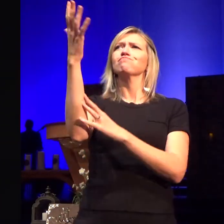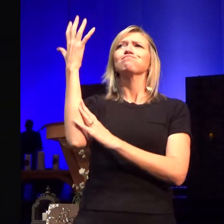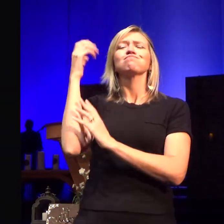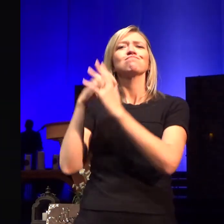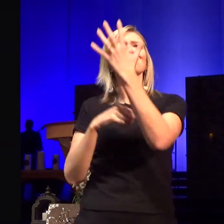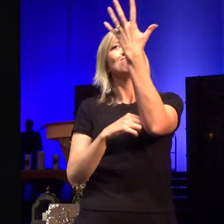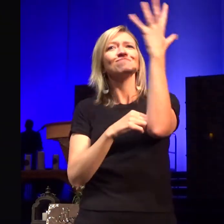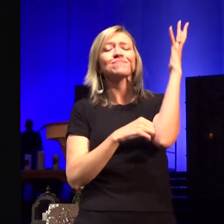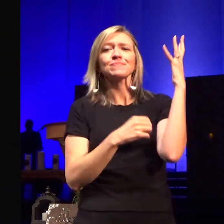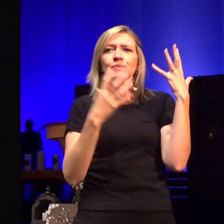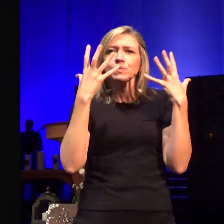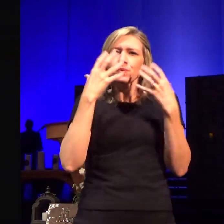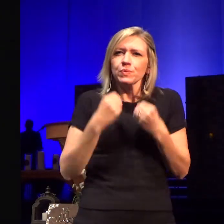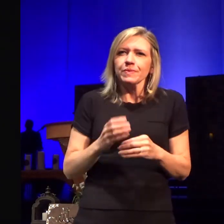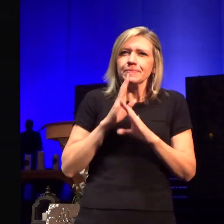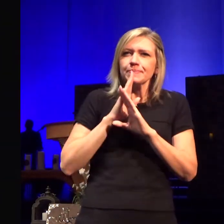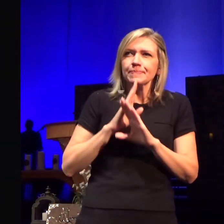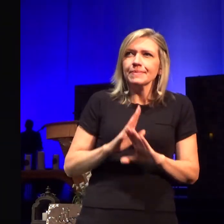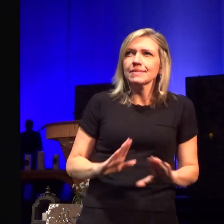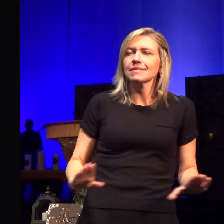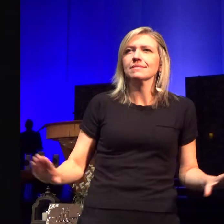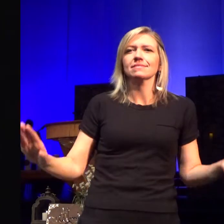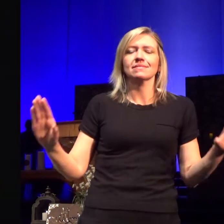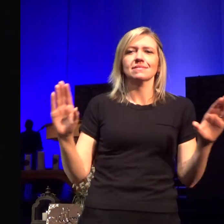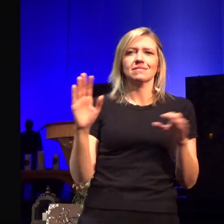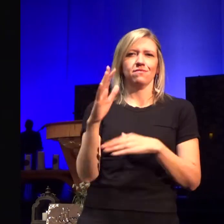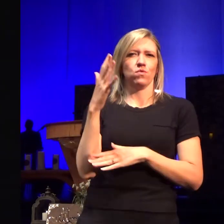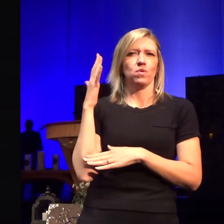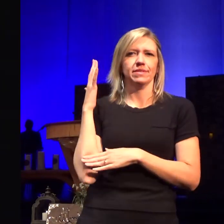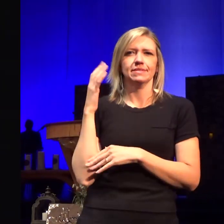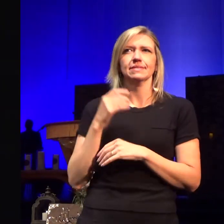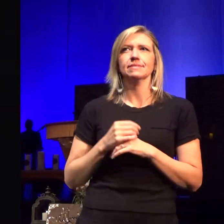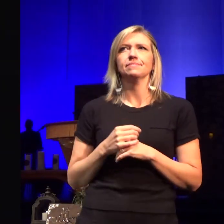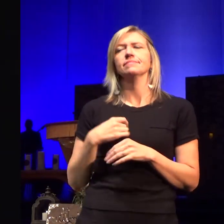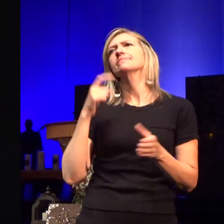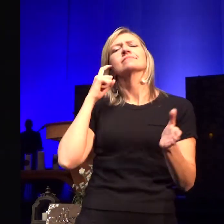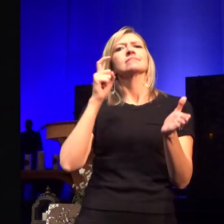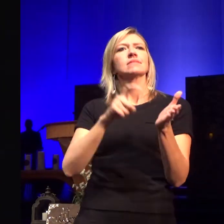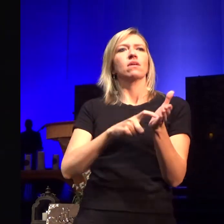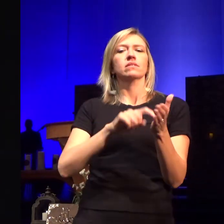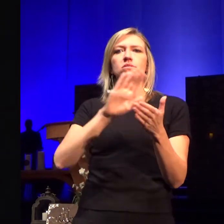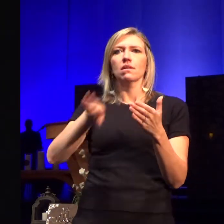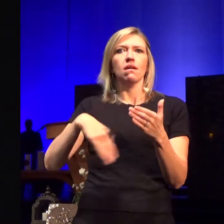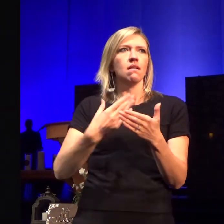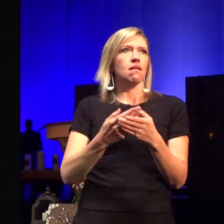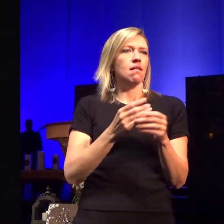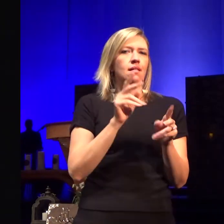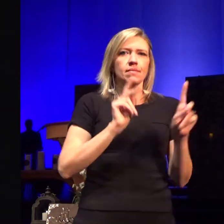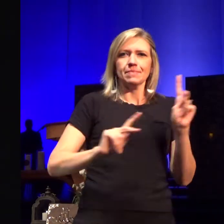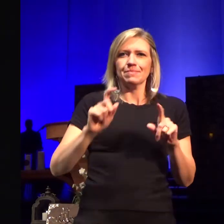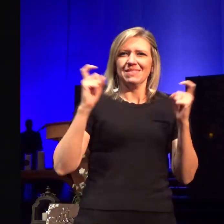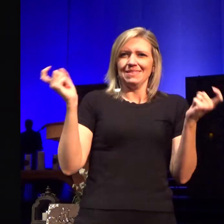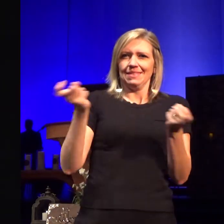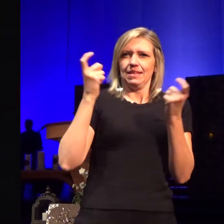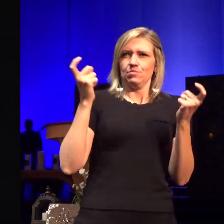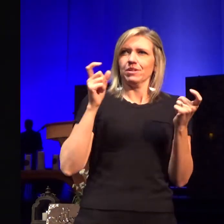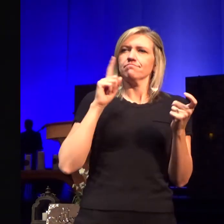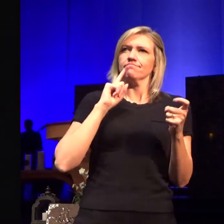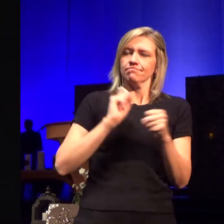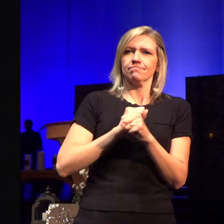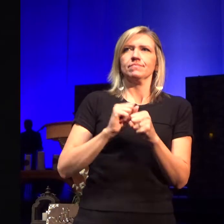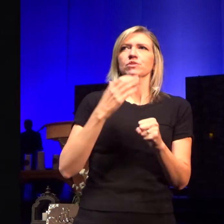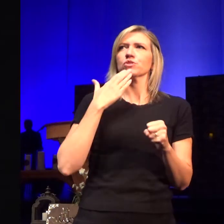the peacefulness of the deep forest. I acknowledge that all of us celebrate that there is